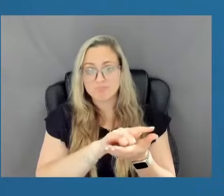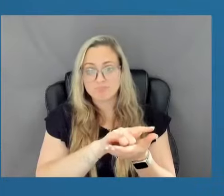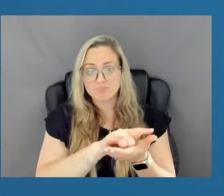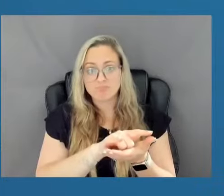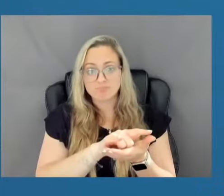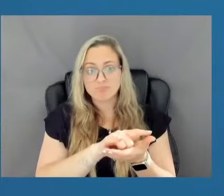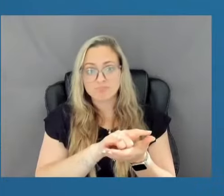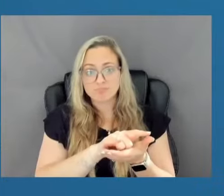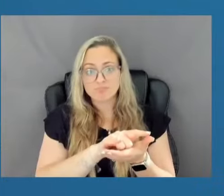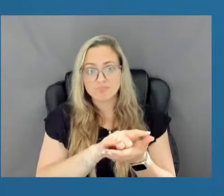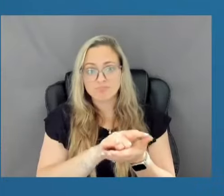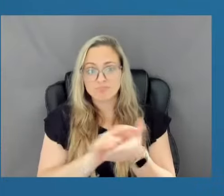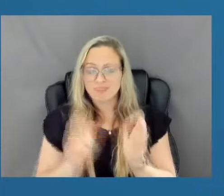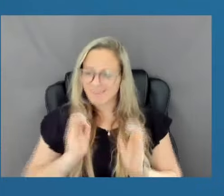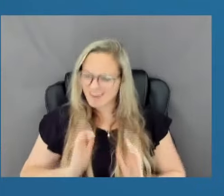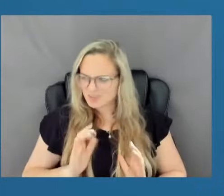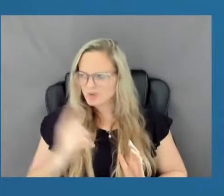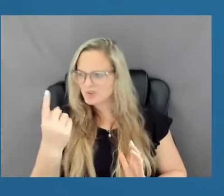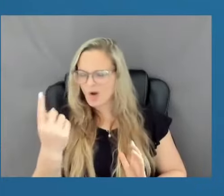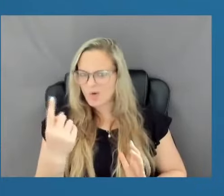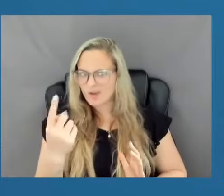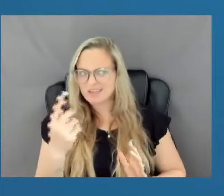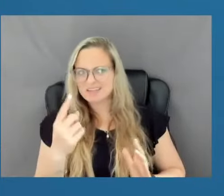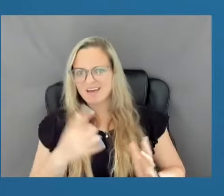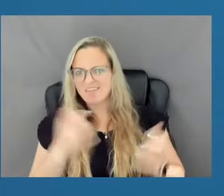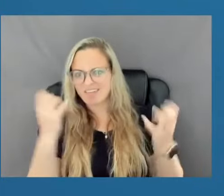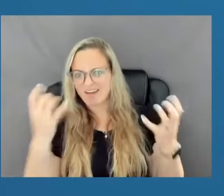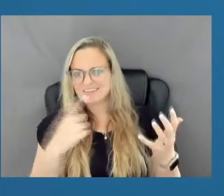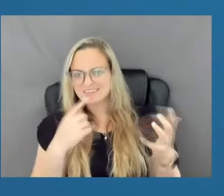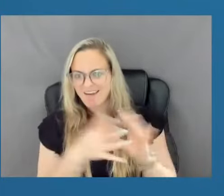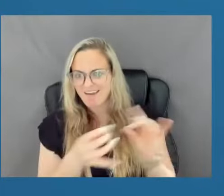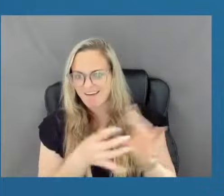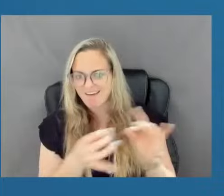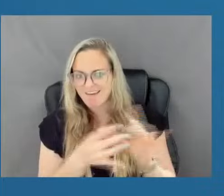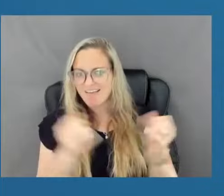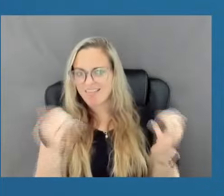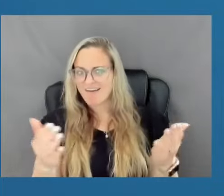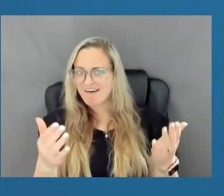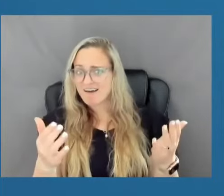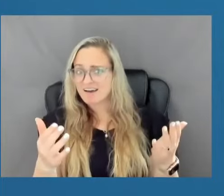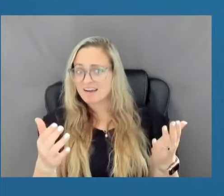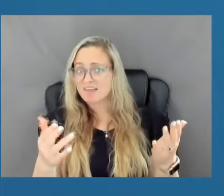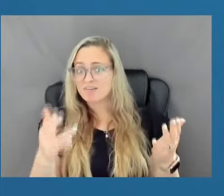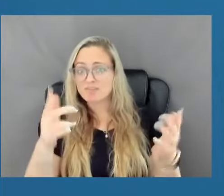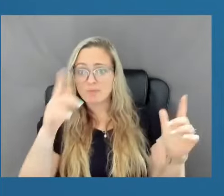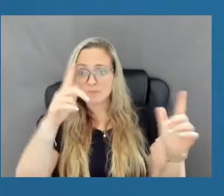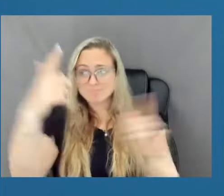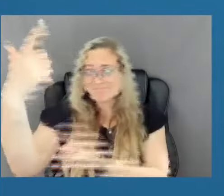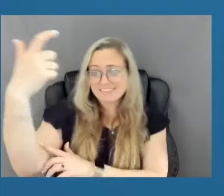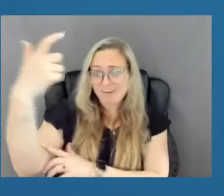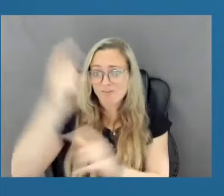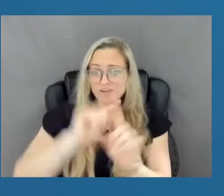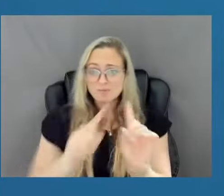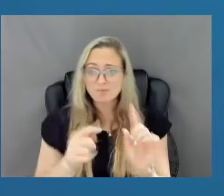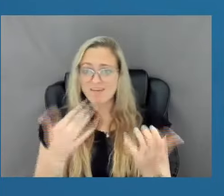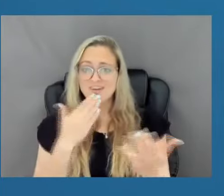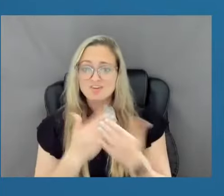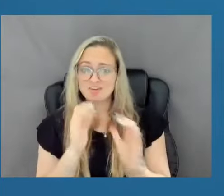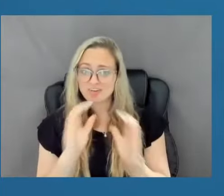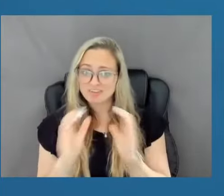constituents always have a lot on their mind in your place, I'll just say that. A lot of selfies, but a lot of good conversations as well. It's